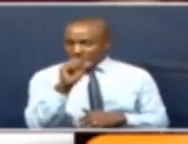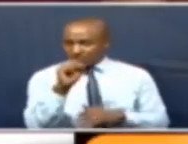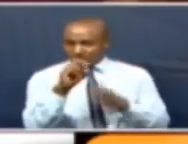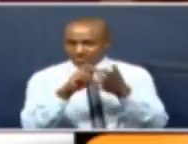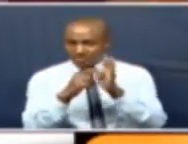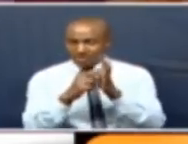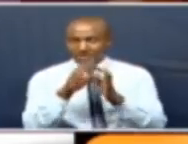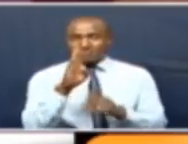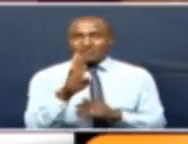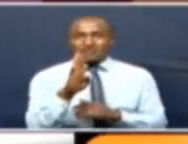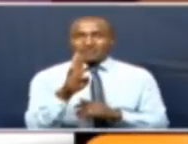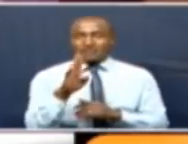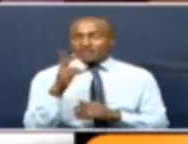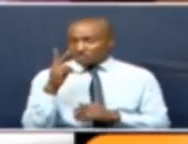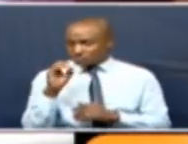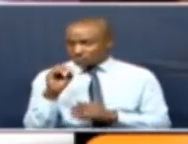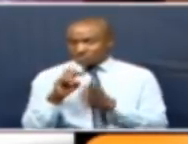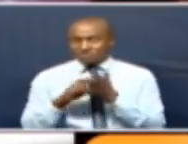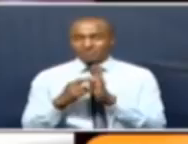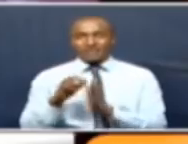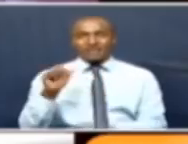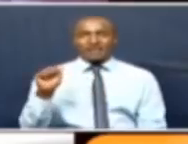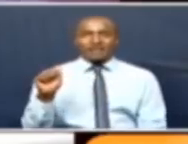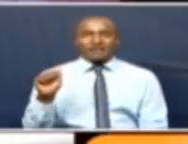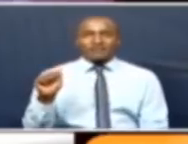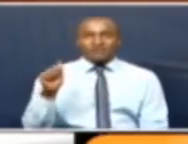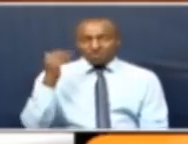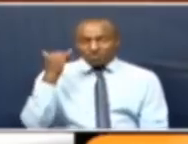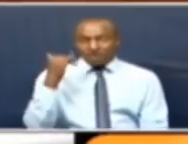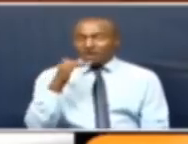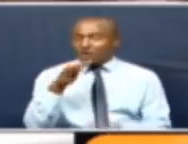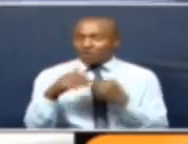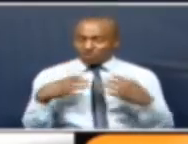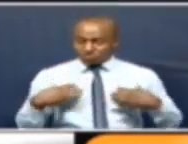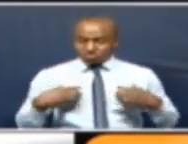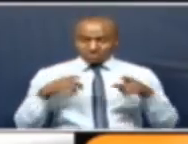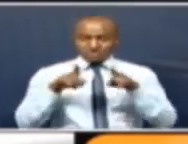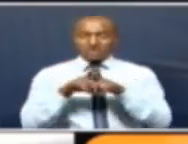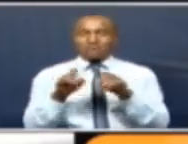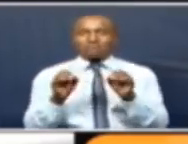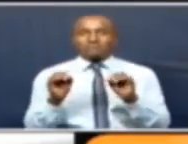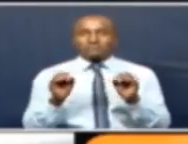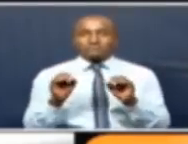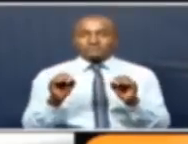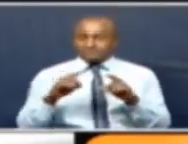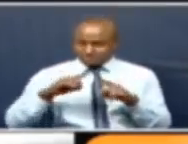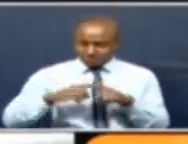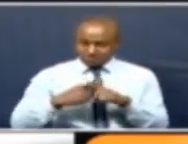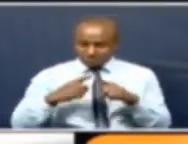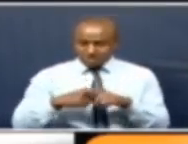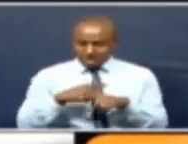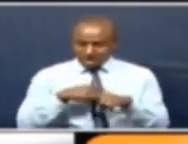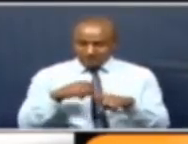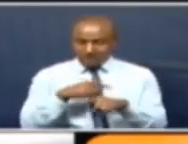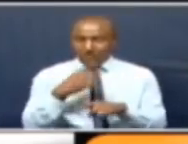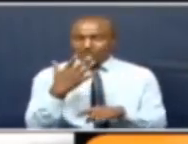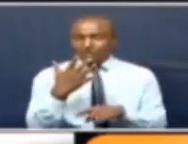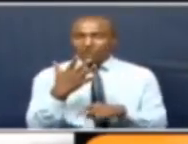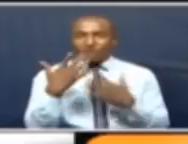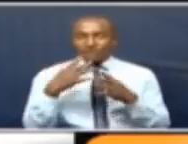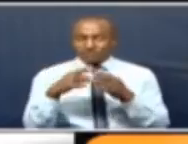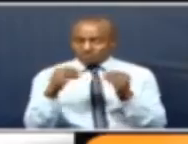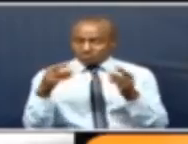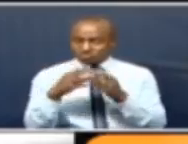25, size B. Ukifikisha 20, size A. Kwa sababu hatutoshani. It takes about 4 hours to knit one knocker, which is then stuffed with